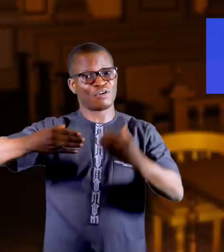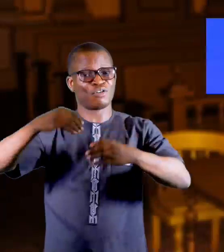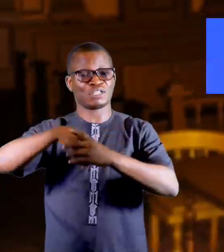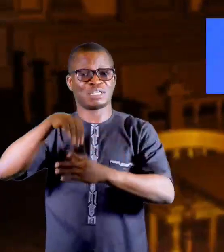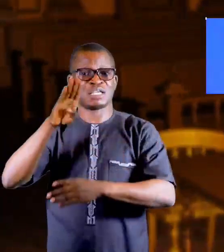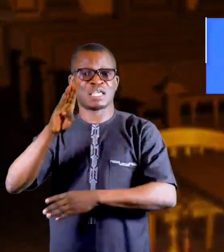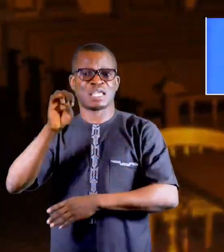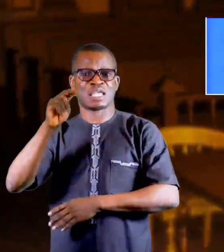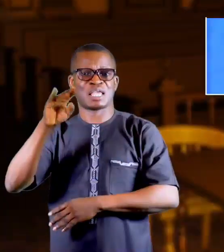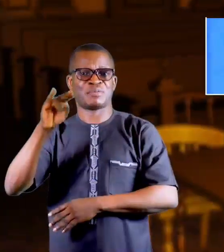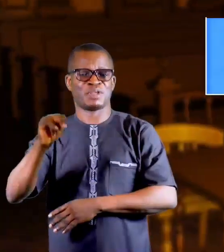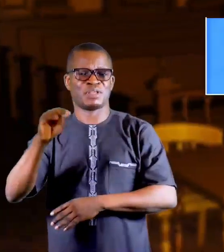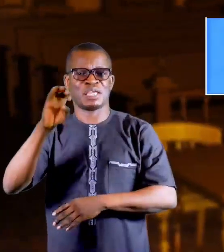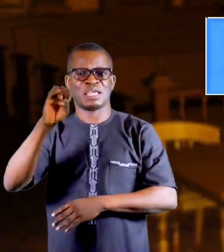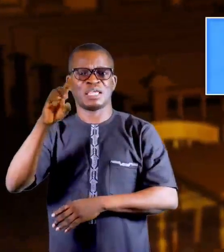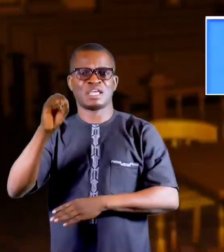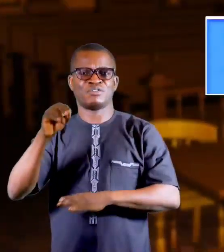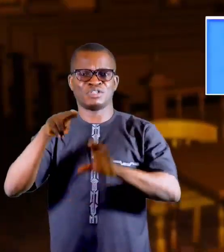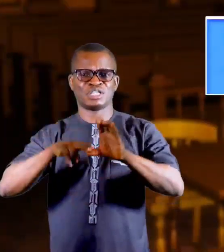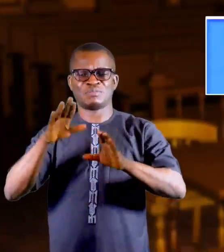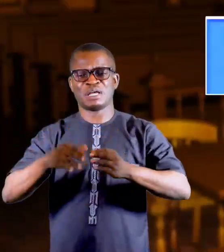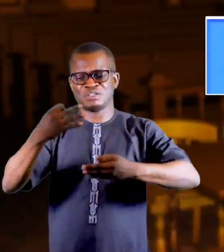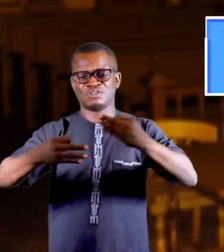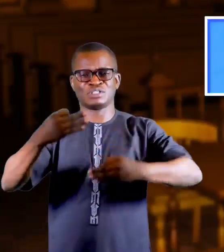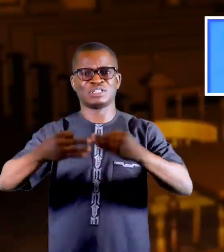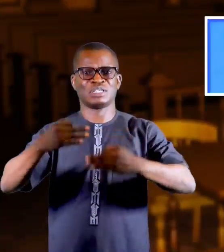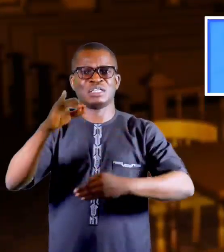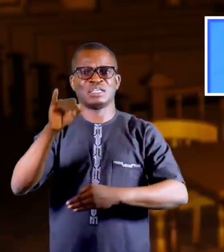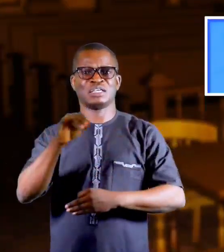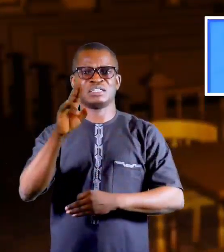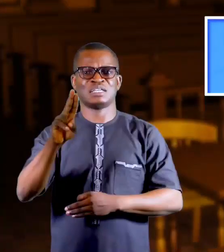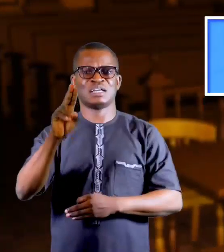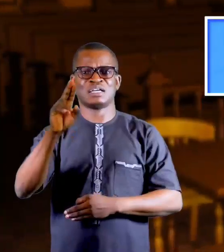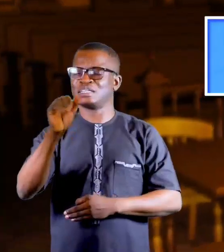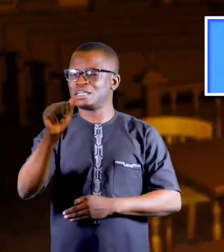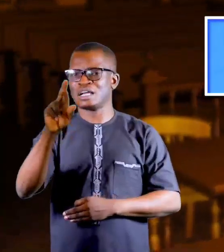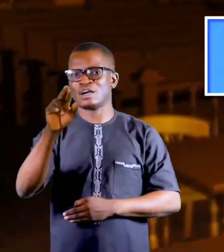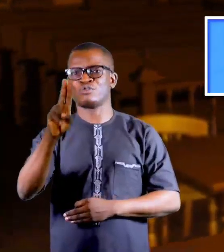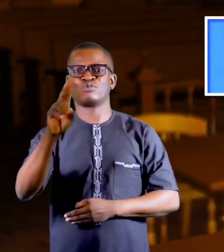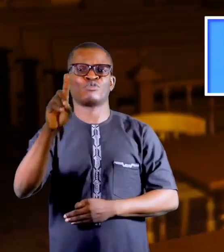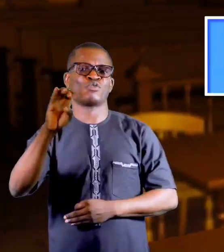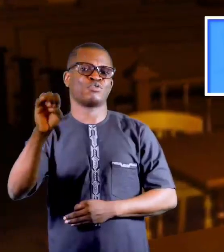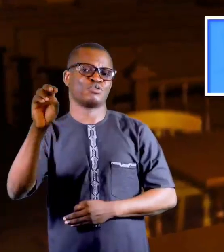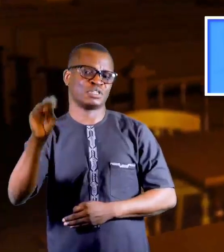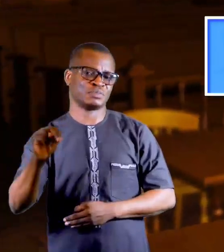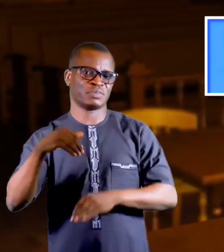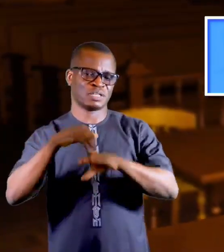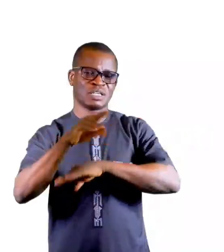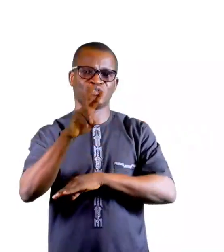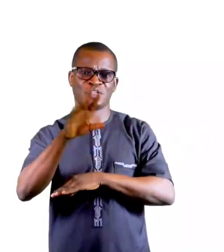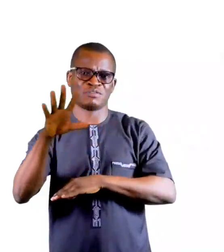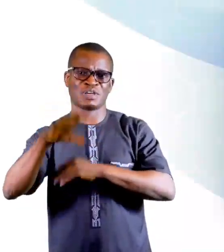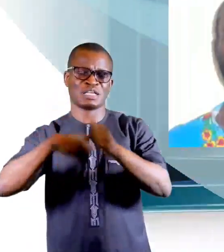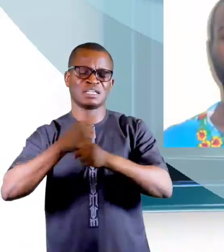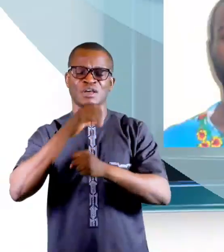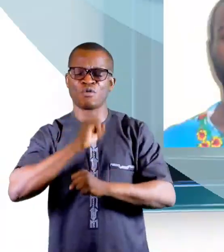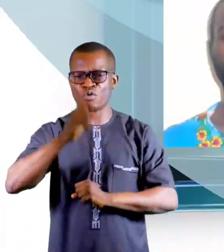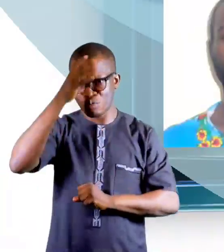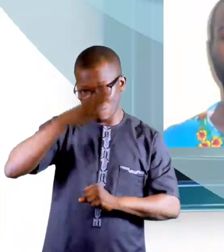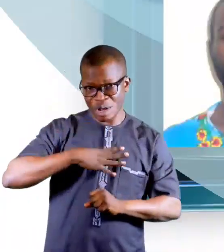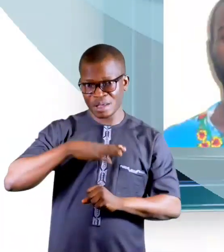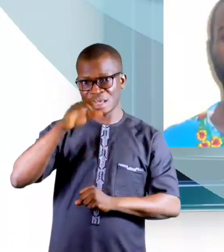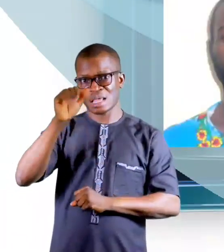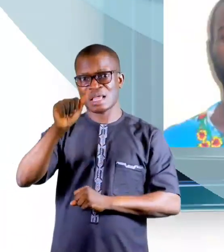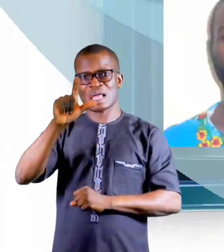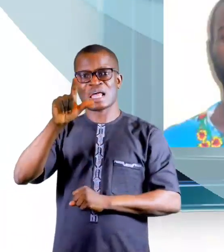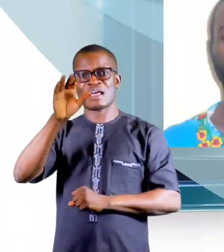A federal high court in Benin, Edo State, presided over by Honorable Justice Geraldine Imadebelo, has sentenced a